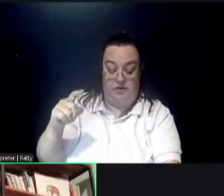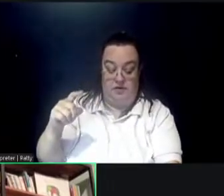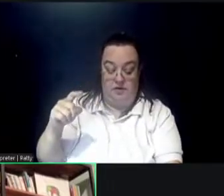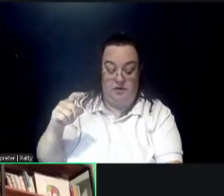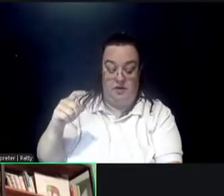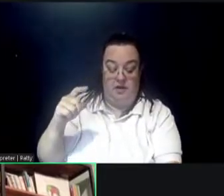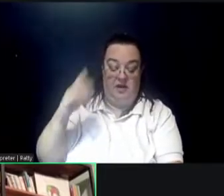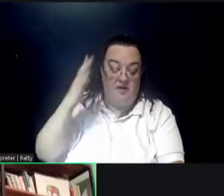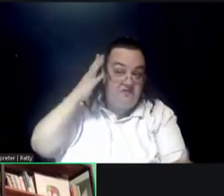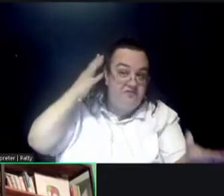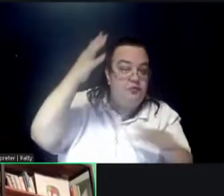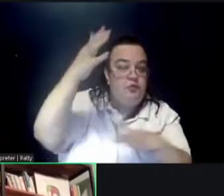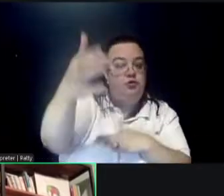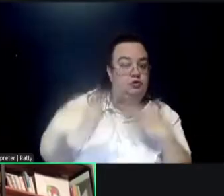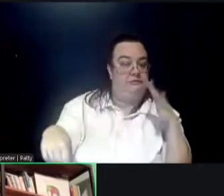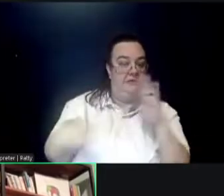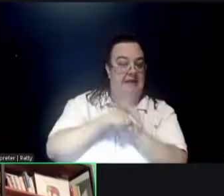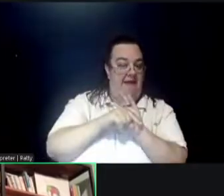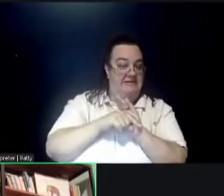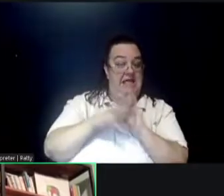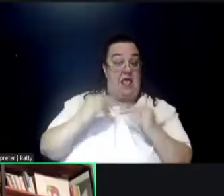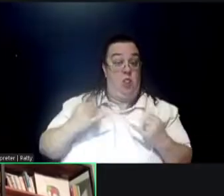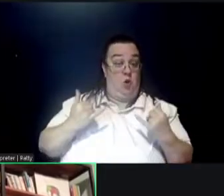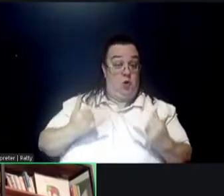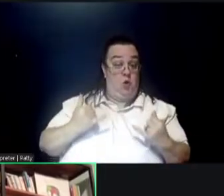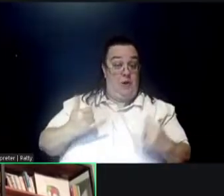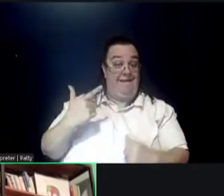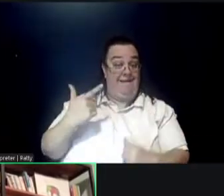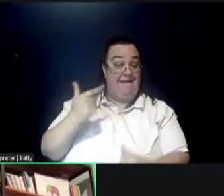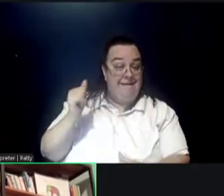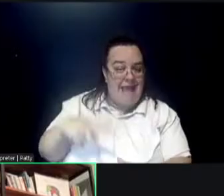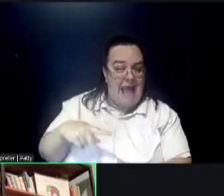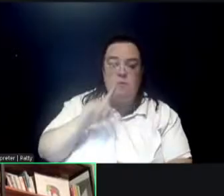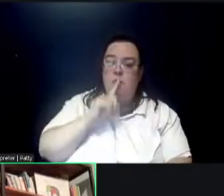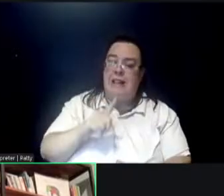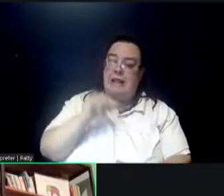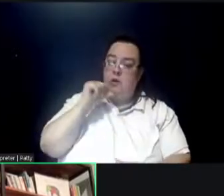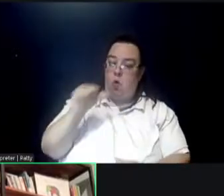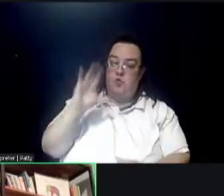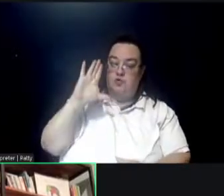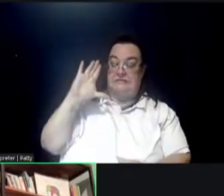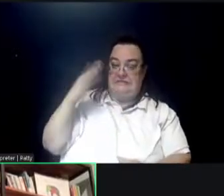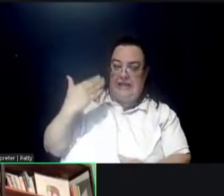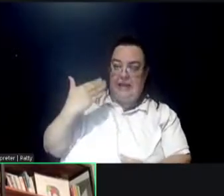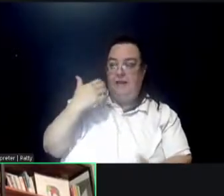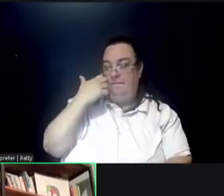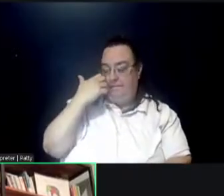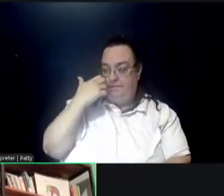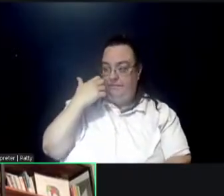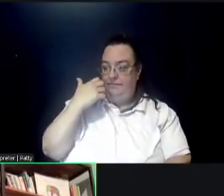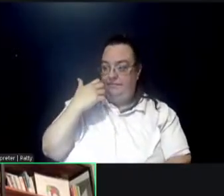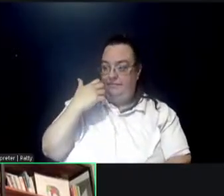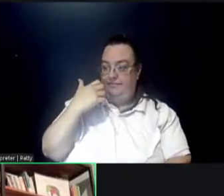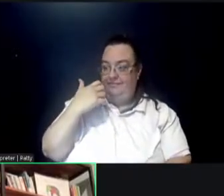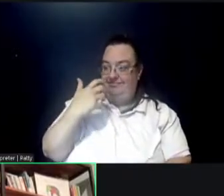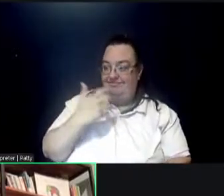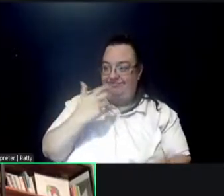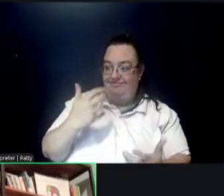the current gap doesn't really seem to be from any